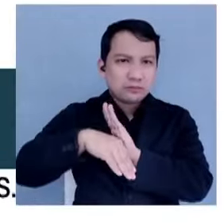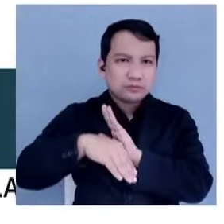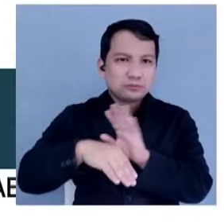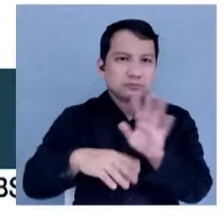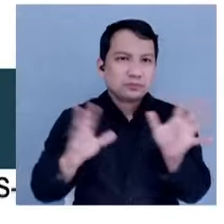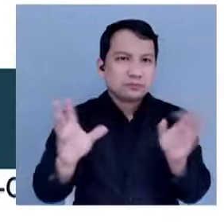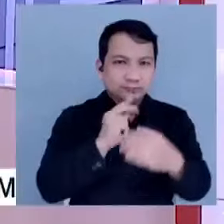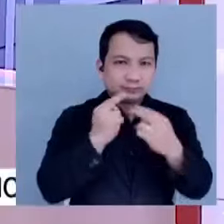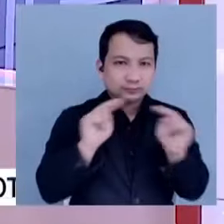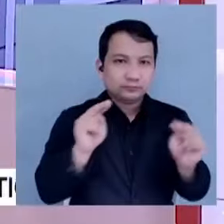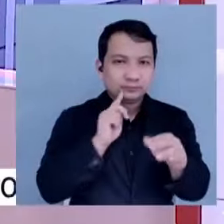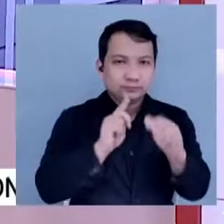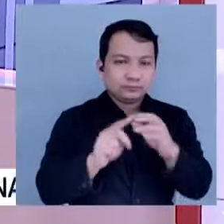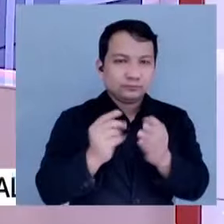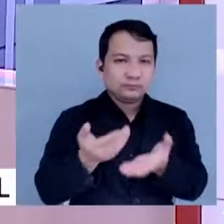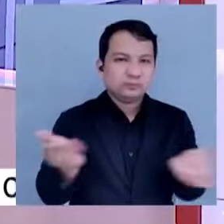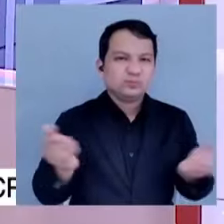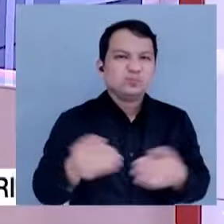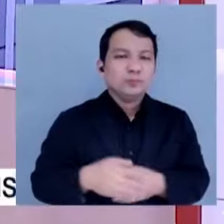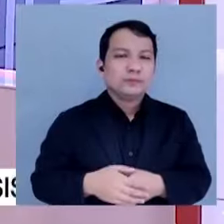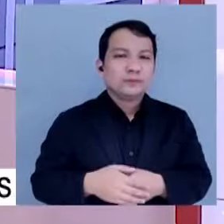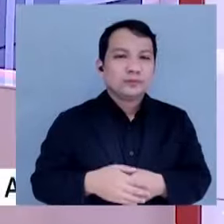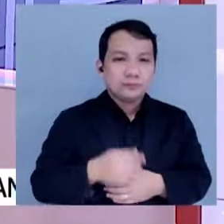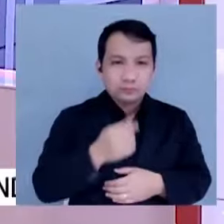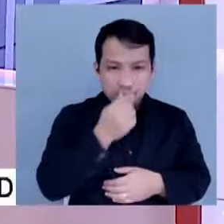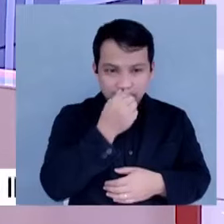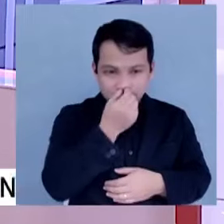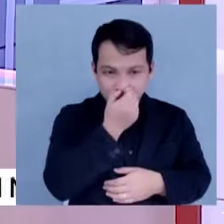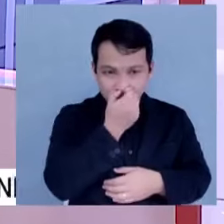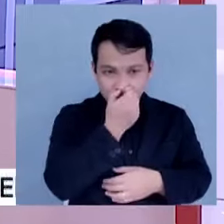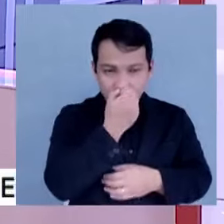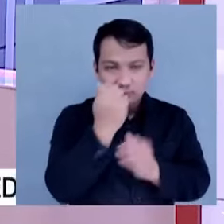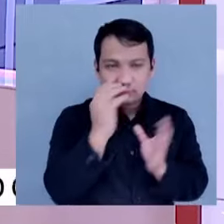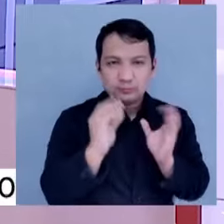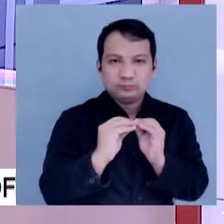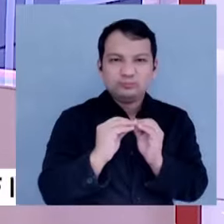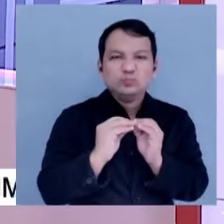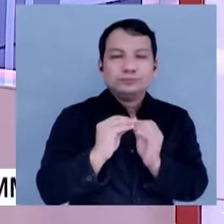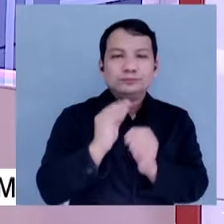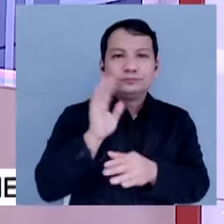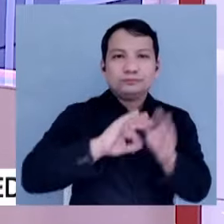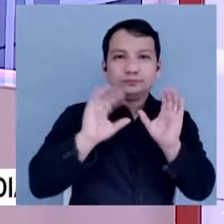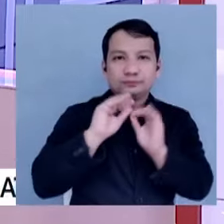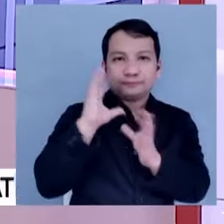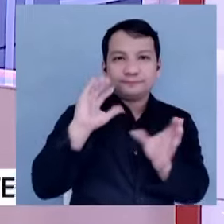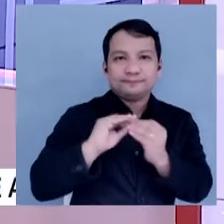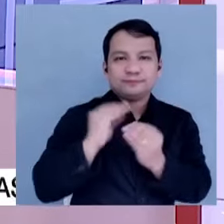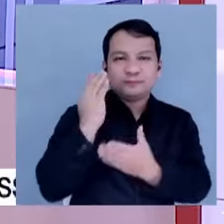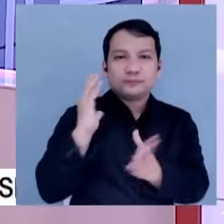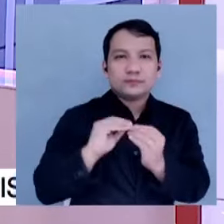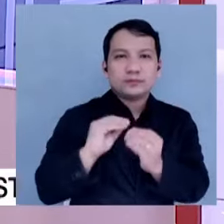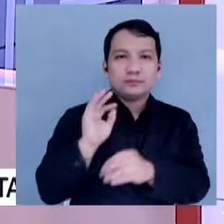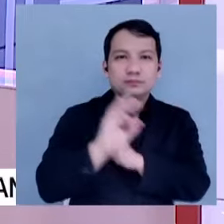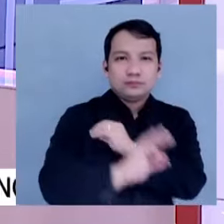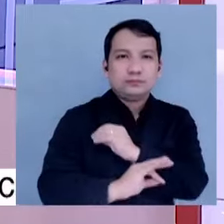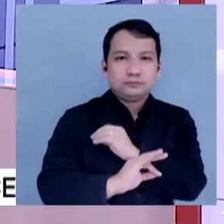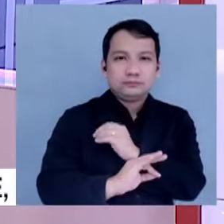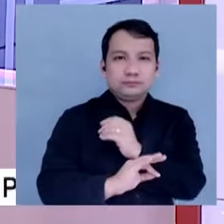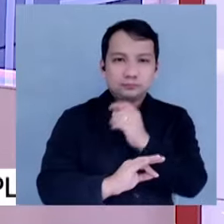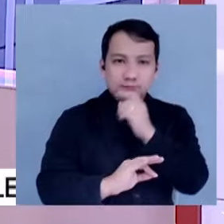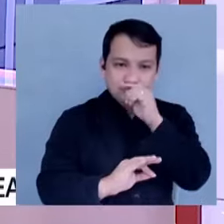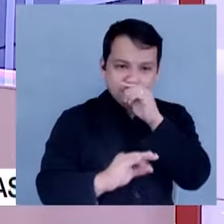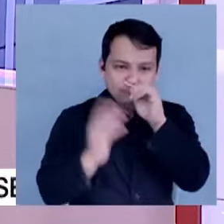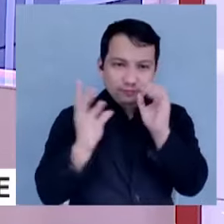July. The discovery of over 8,000 fake birth certificates issued to foreign nationals proves the